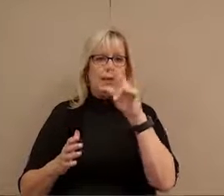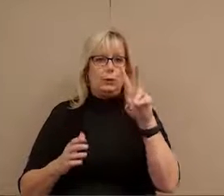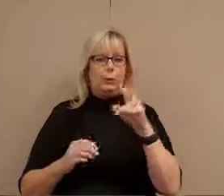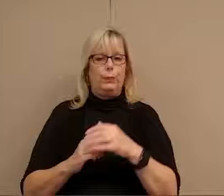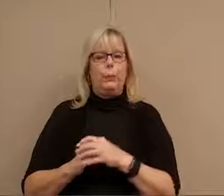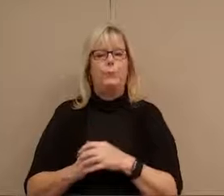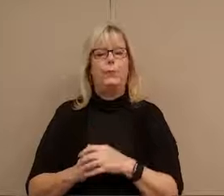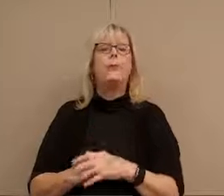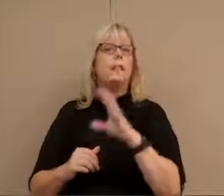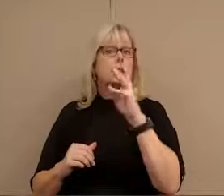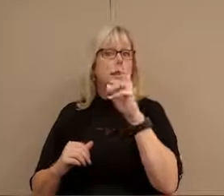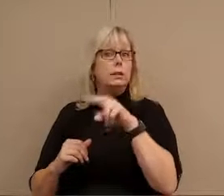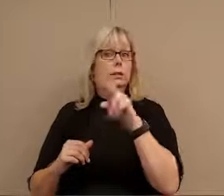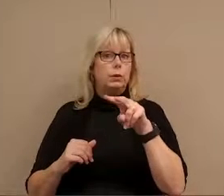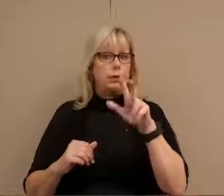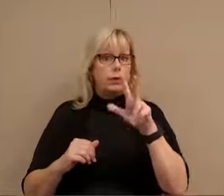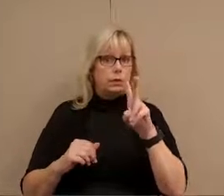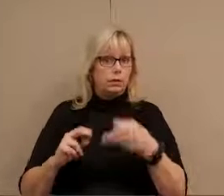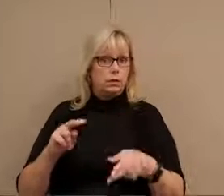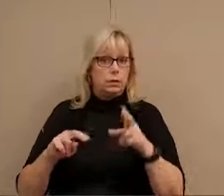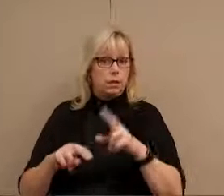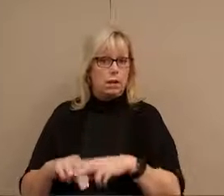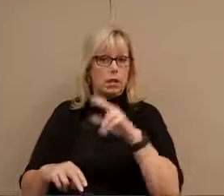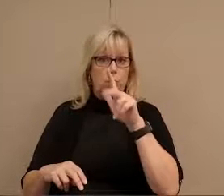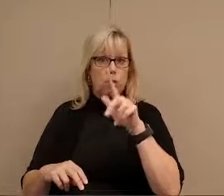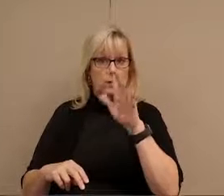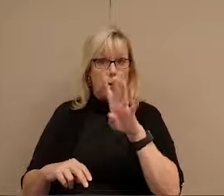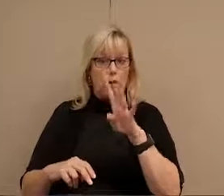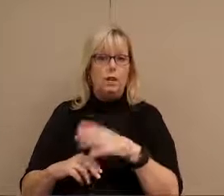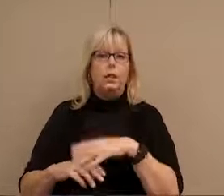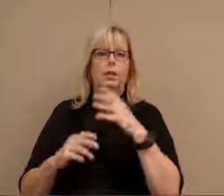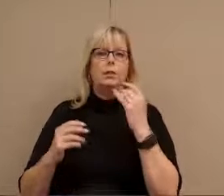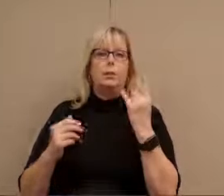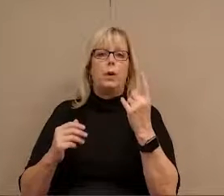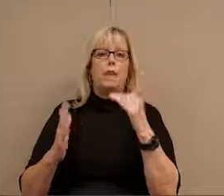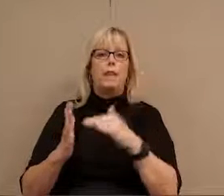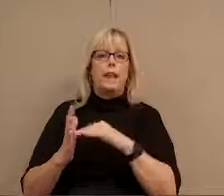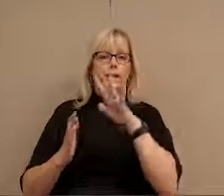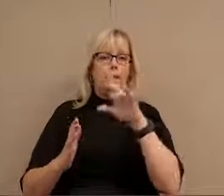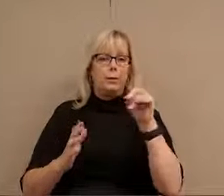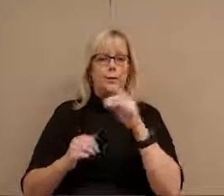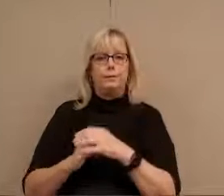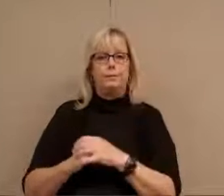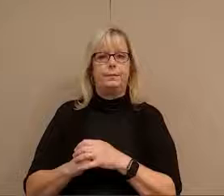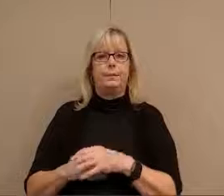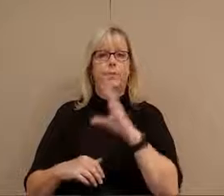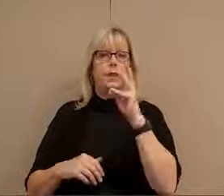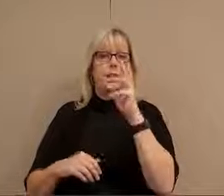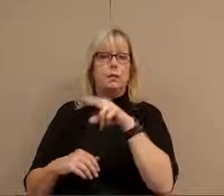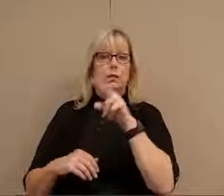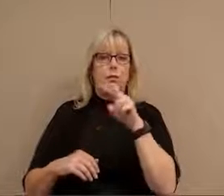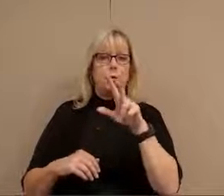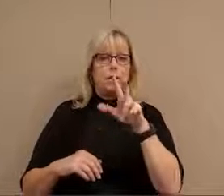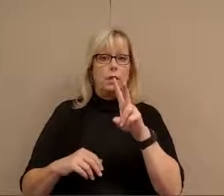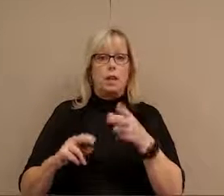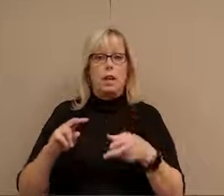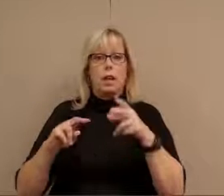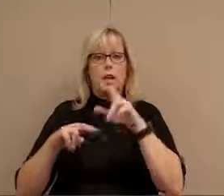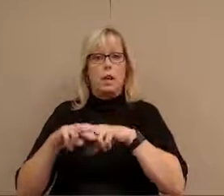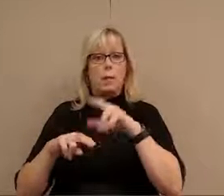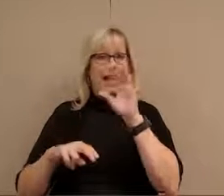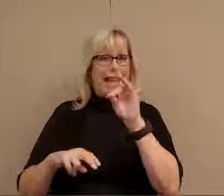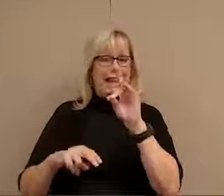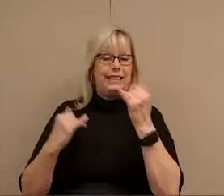3,882. 62232 up 24 to 1,051. 62239 up